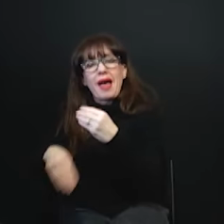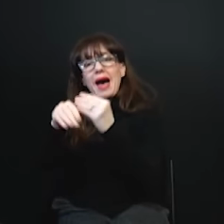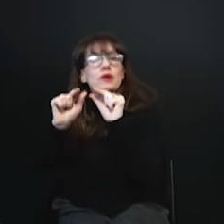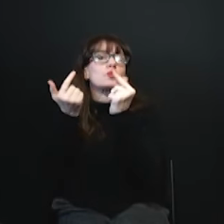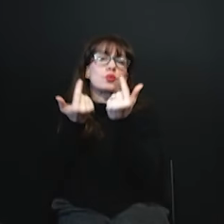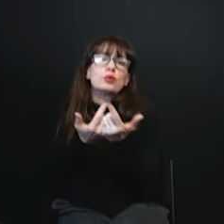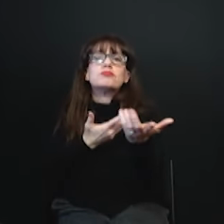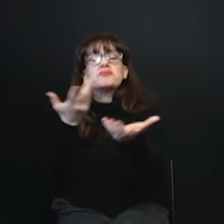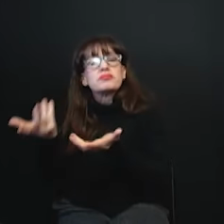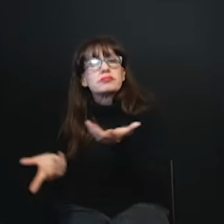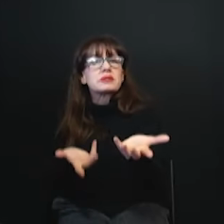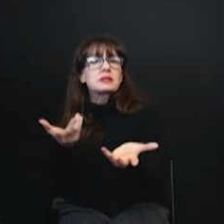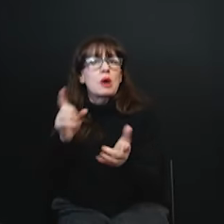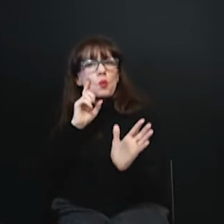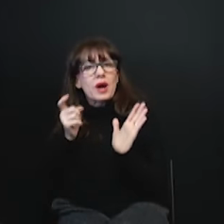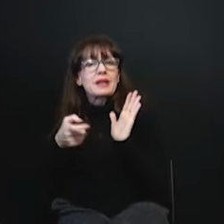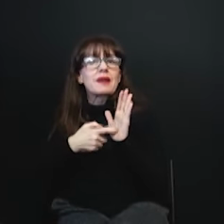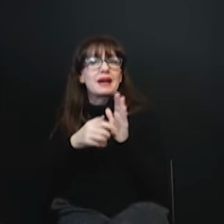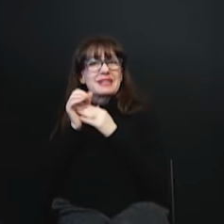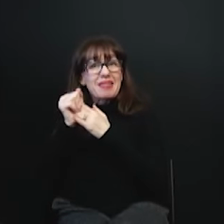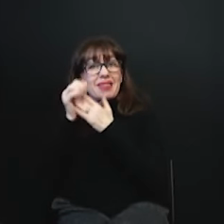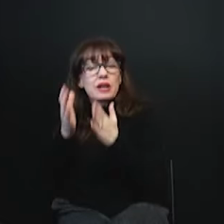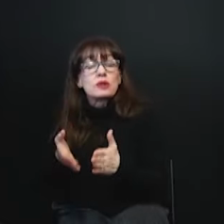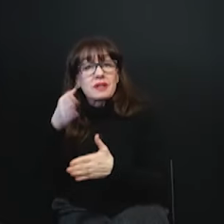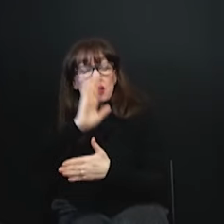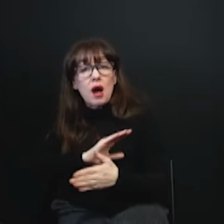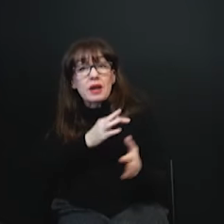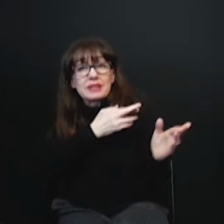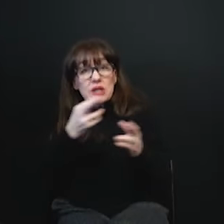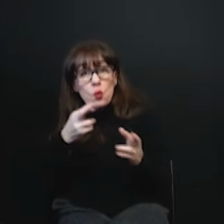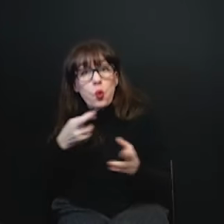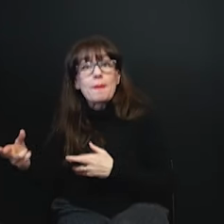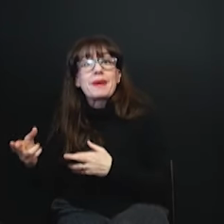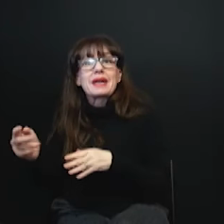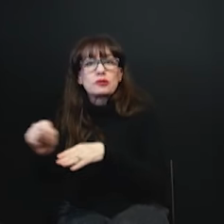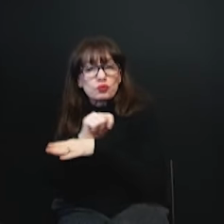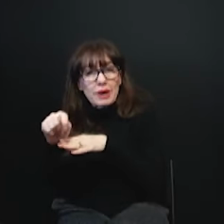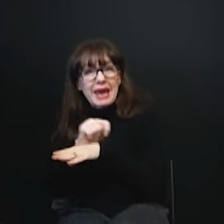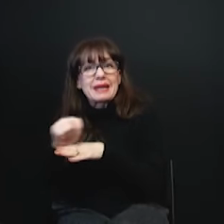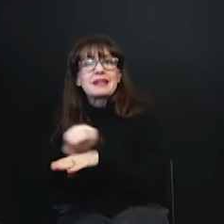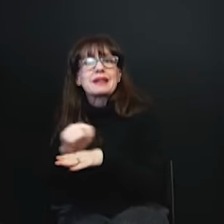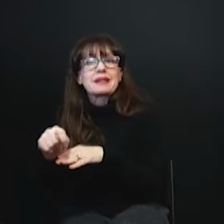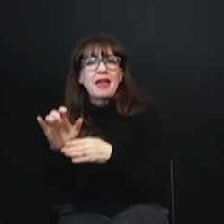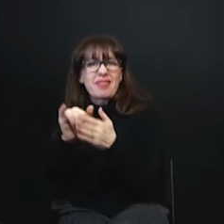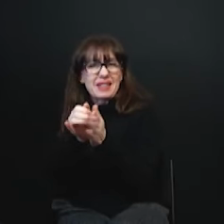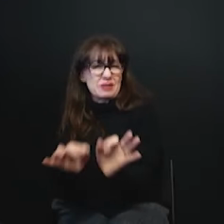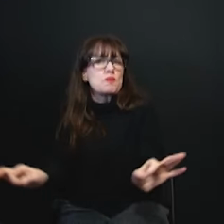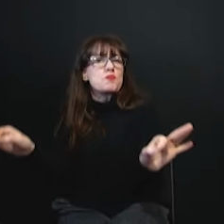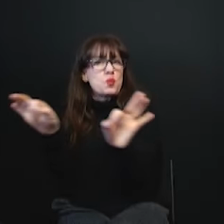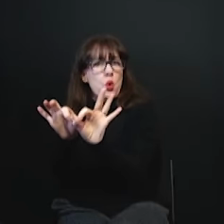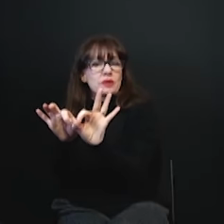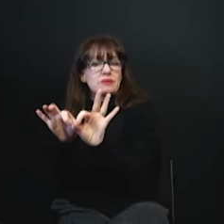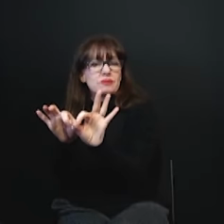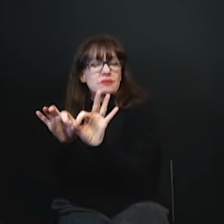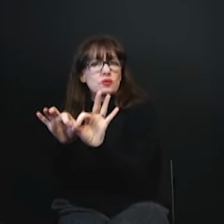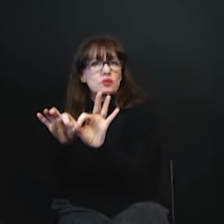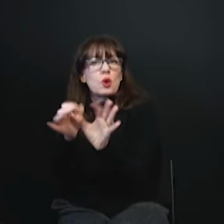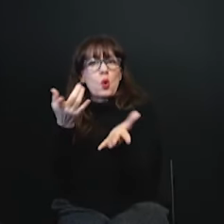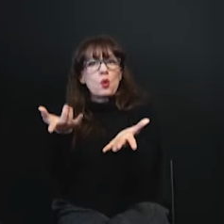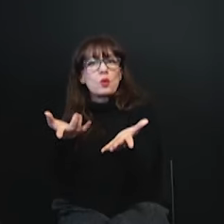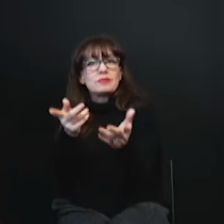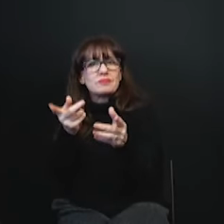We're continuing to recognize leaders that God is equipping and training those leaders, and that's such an important thing. So I hope that you will take us up on